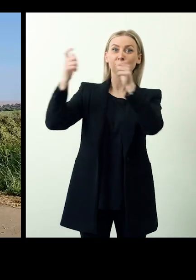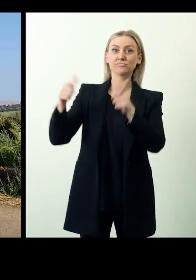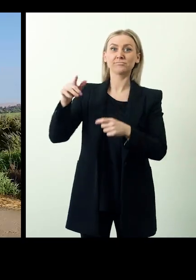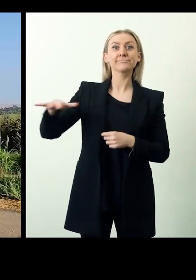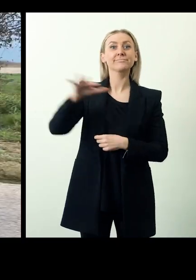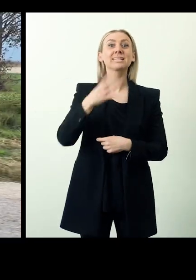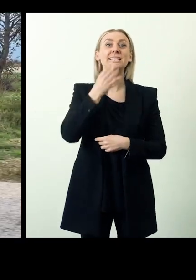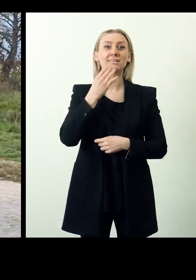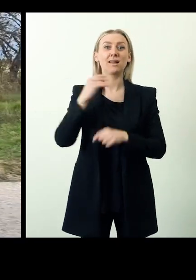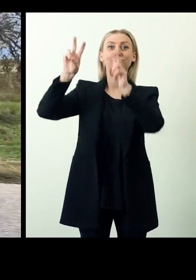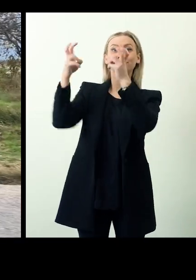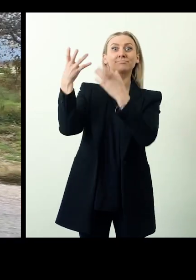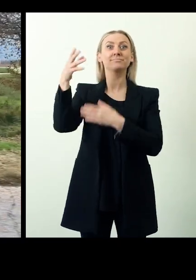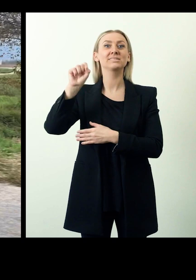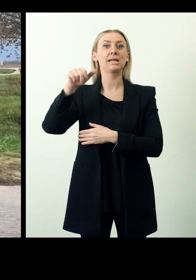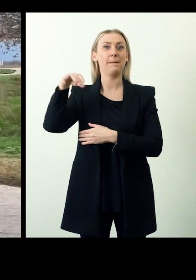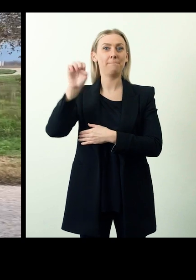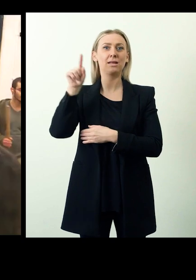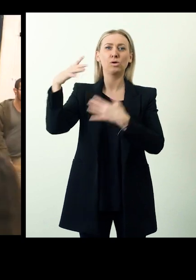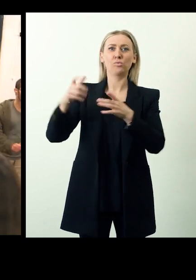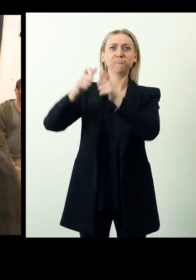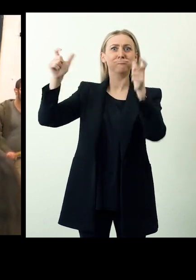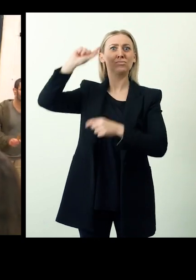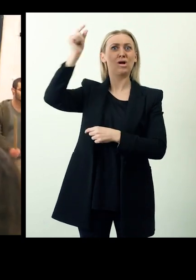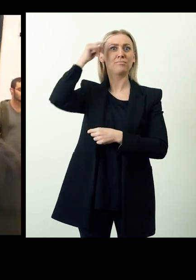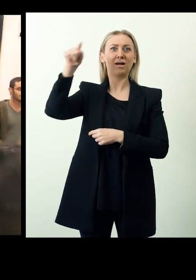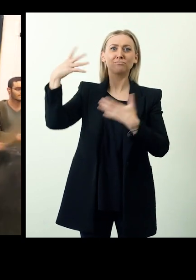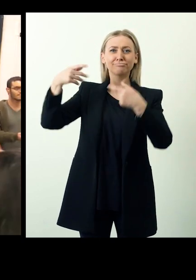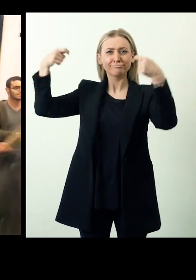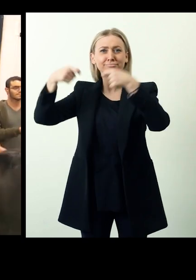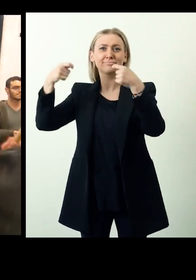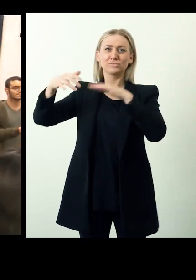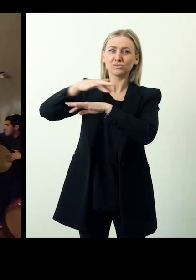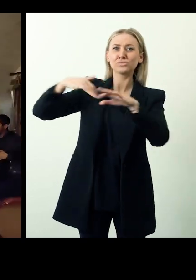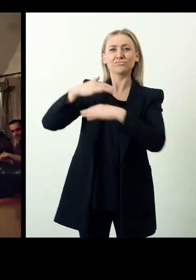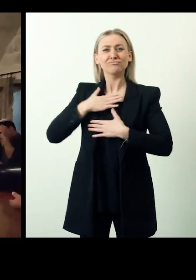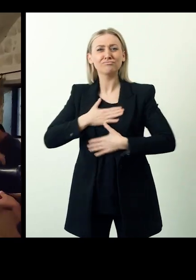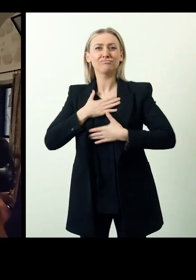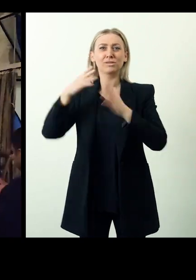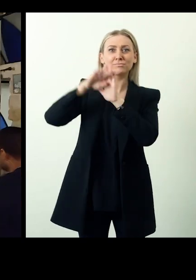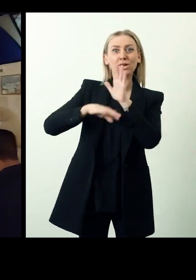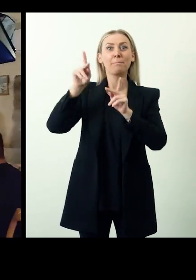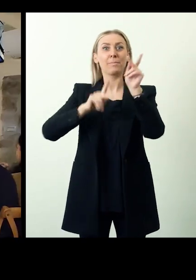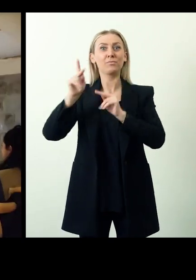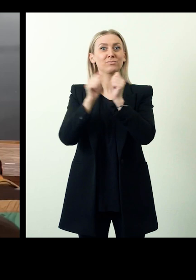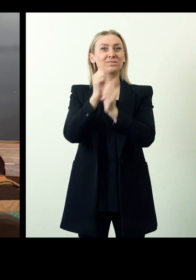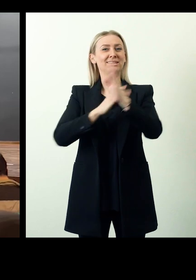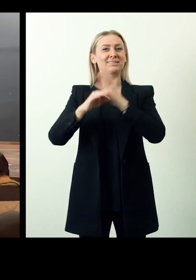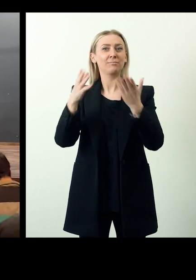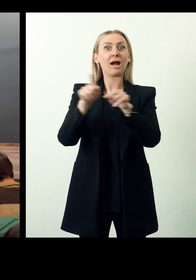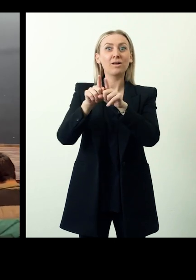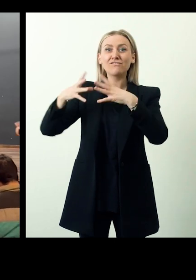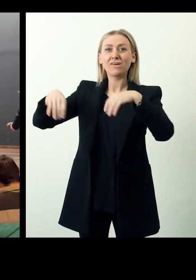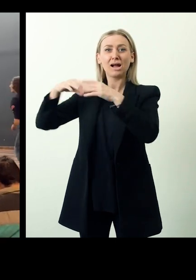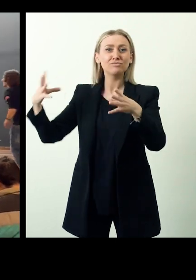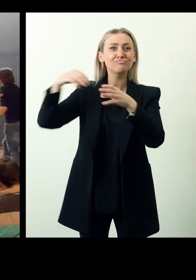Since 2005, the Shekulo Tov Group in Israel has offered SAME, or SAME, a large-scale government-funded social and recreational program